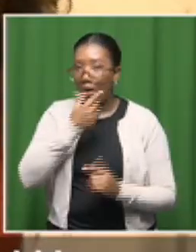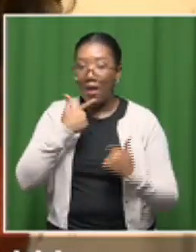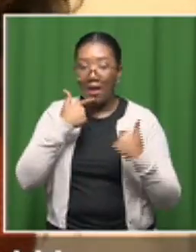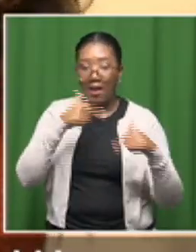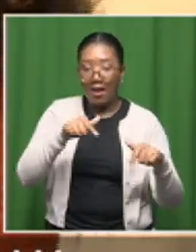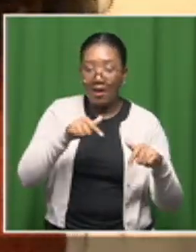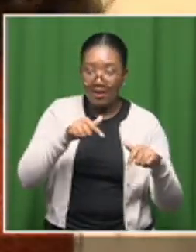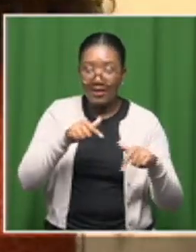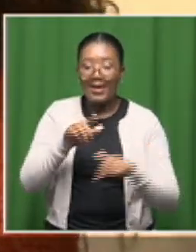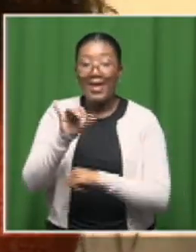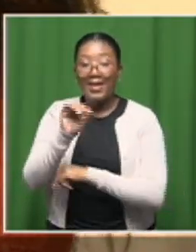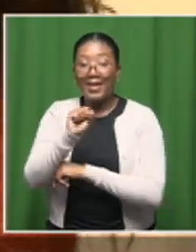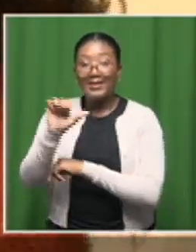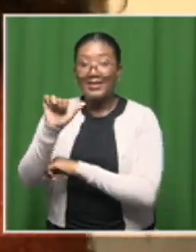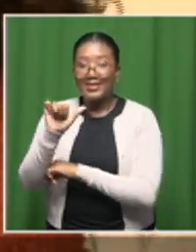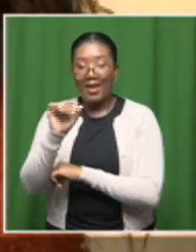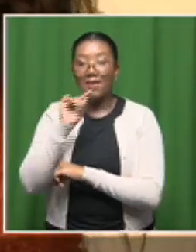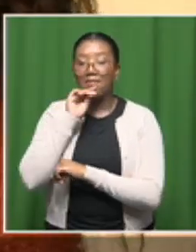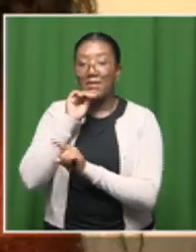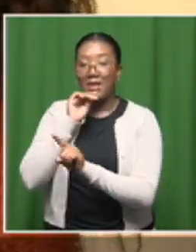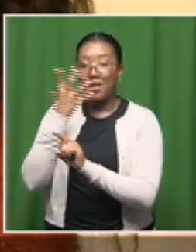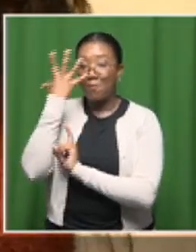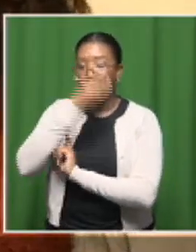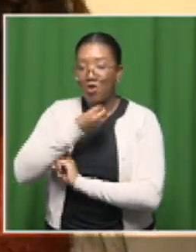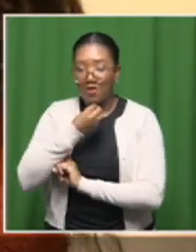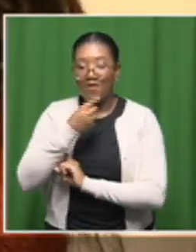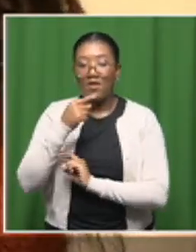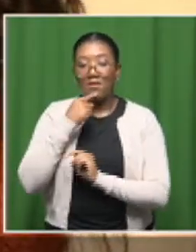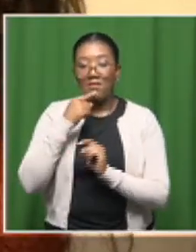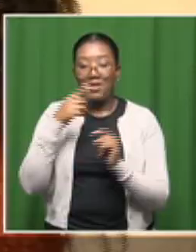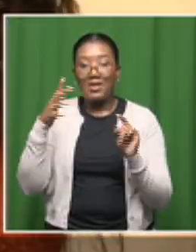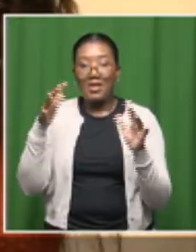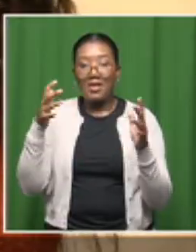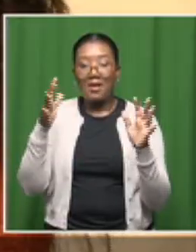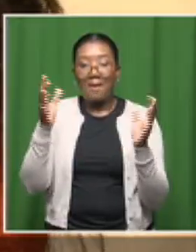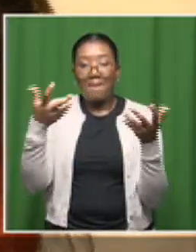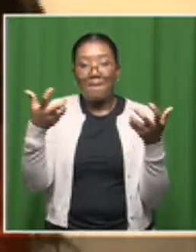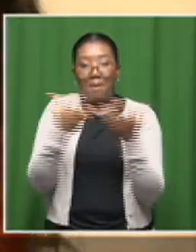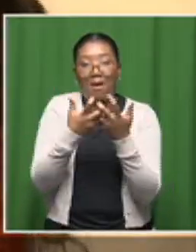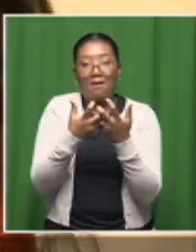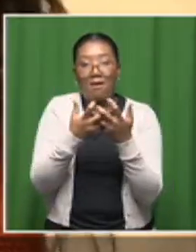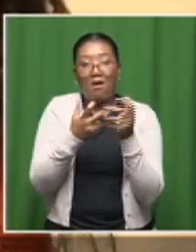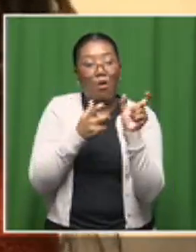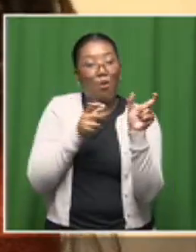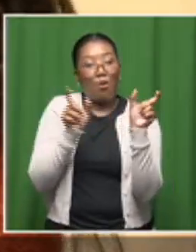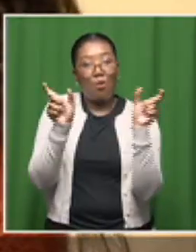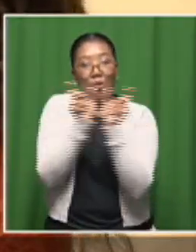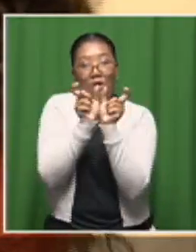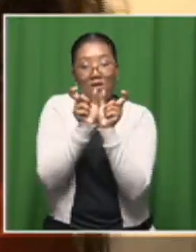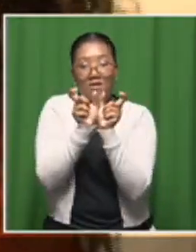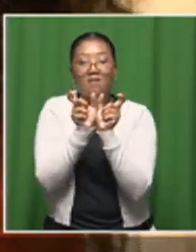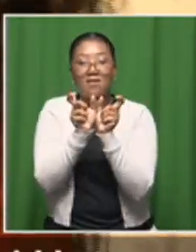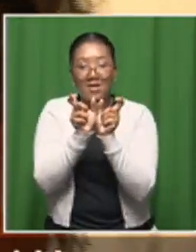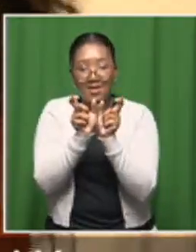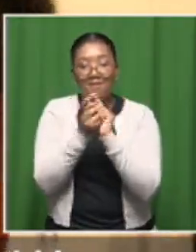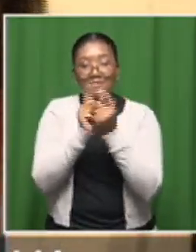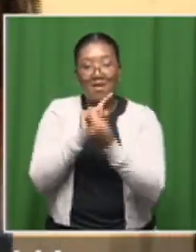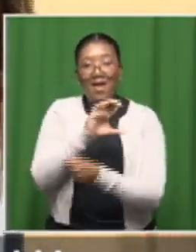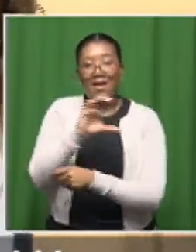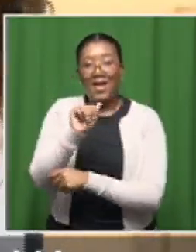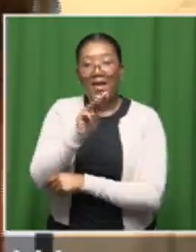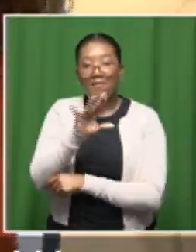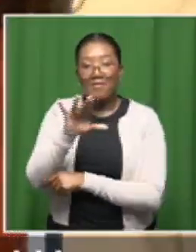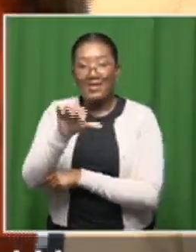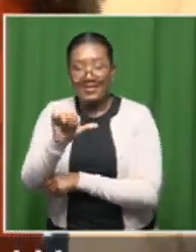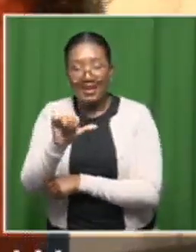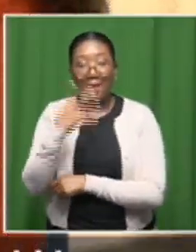beautiful. So put that together, roughly translated in our Korana language, it means sweet water for all. Okay, so